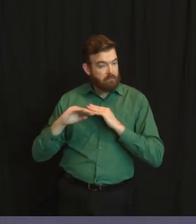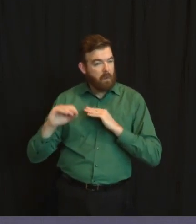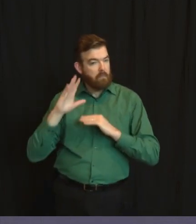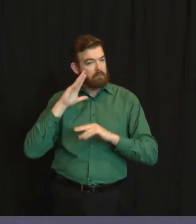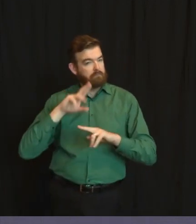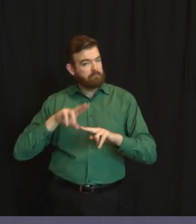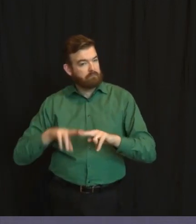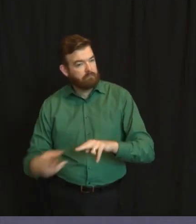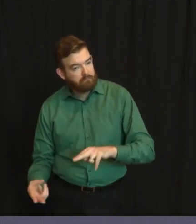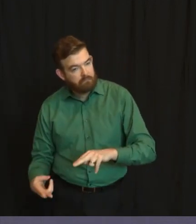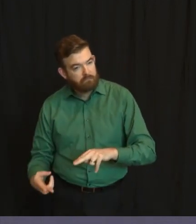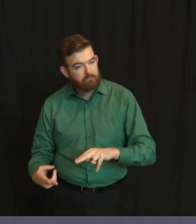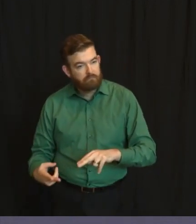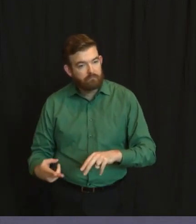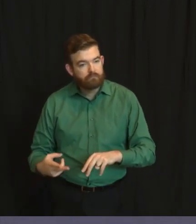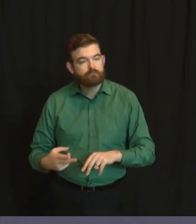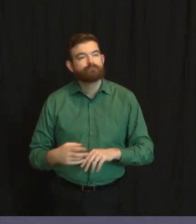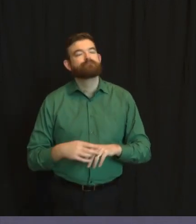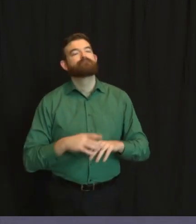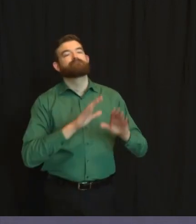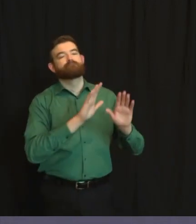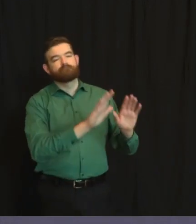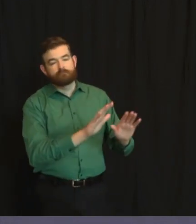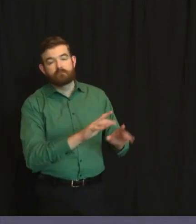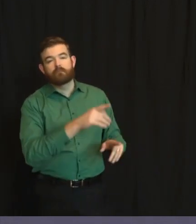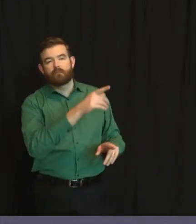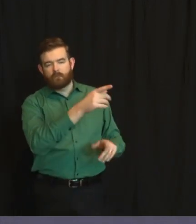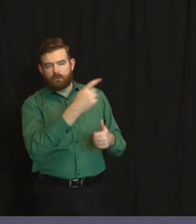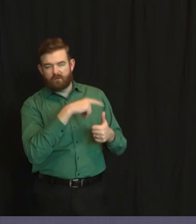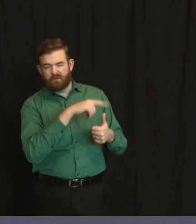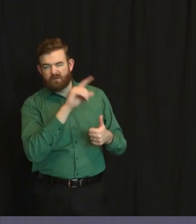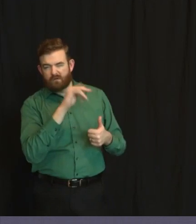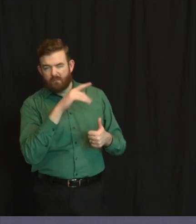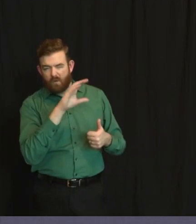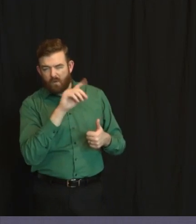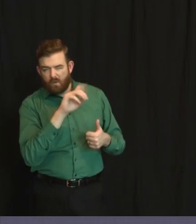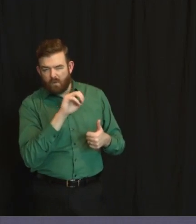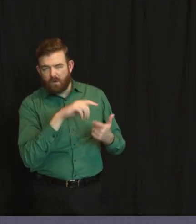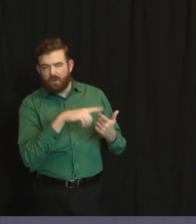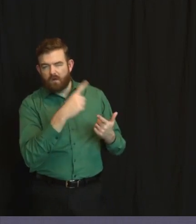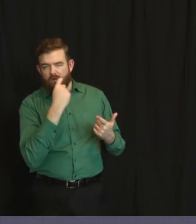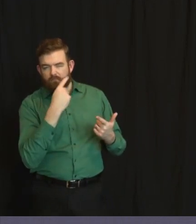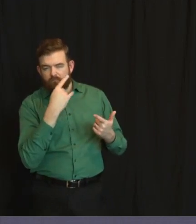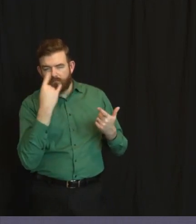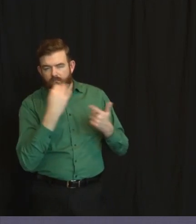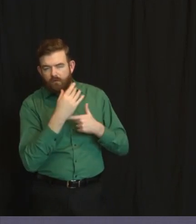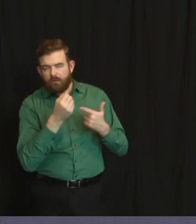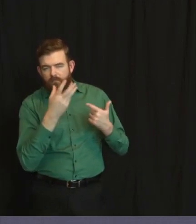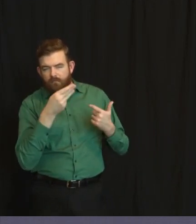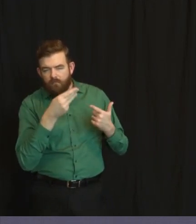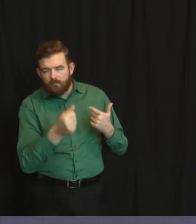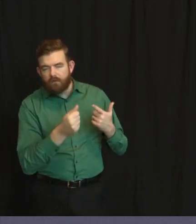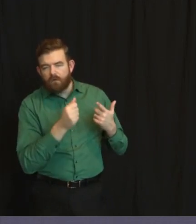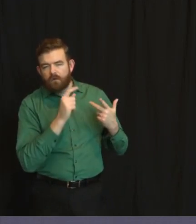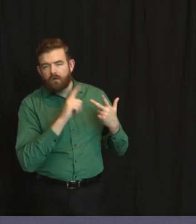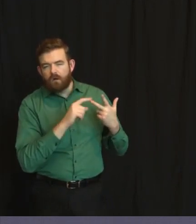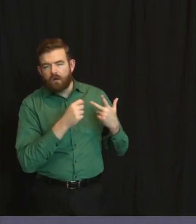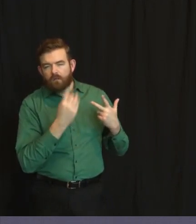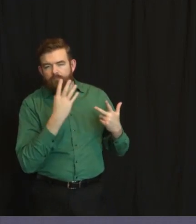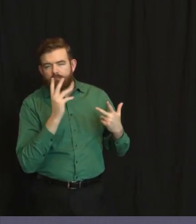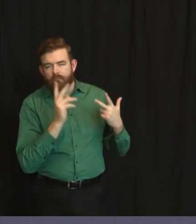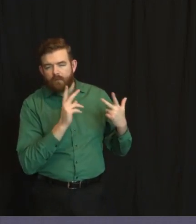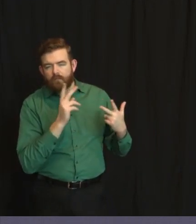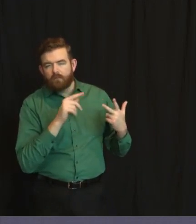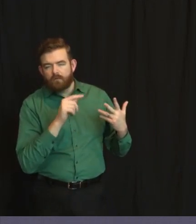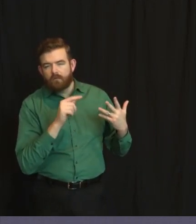data by zip code, discharge, where folks are headed, and then PPE money spent, and also the area under the curve are the four things as I understood it.